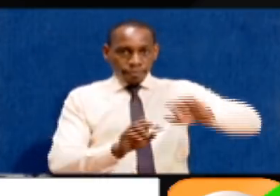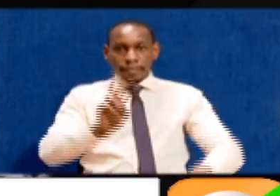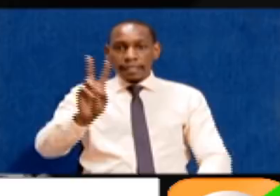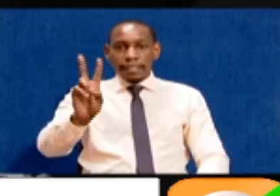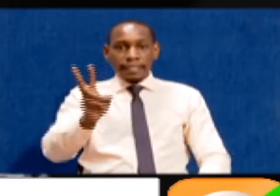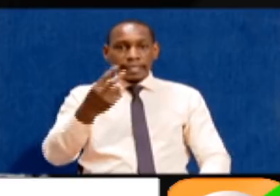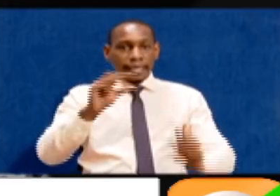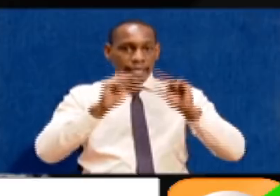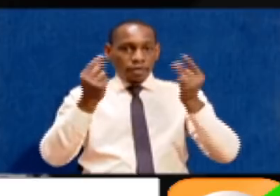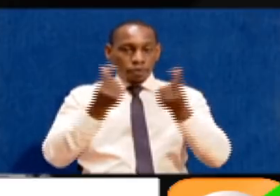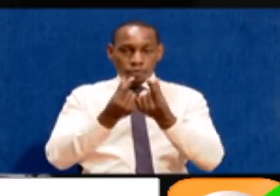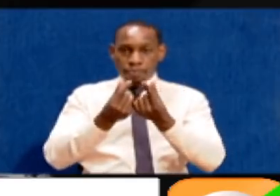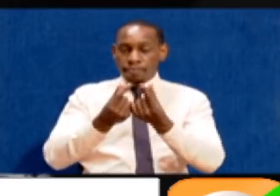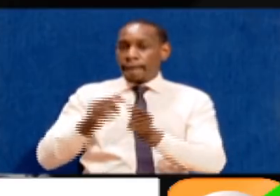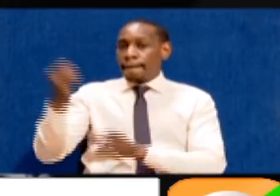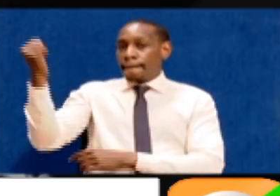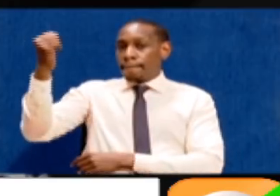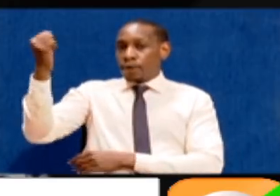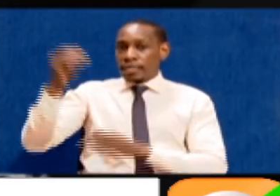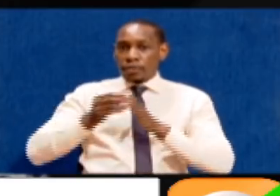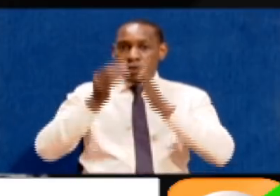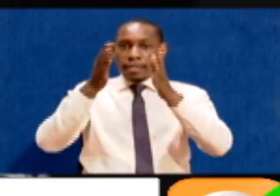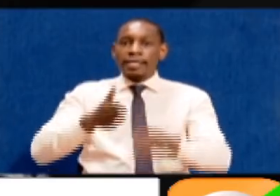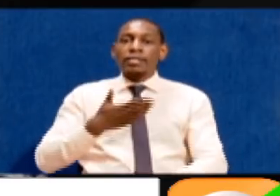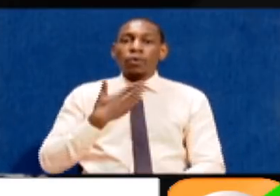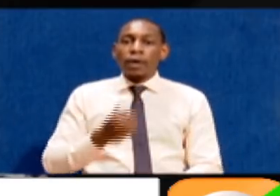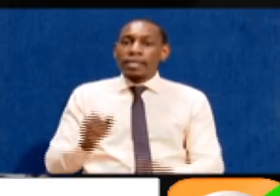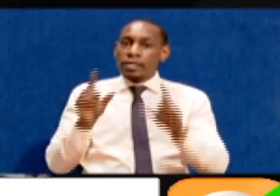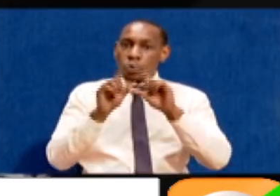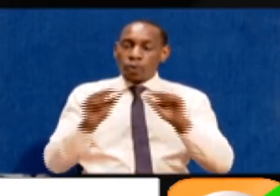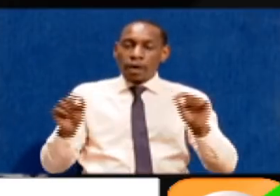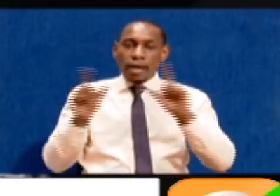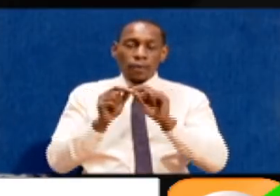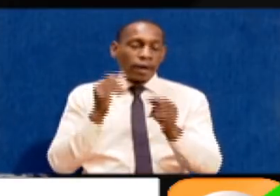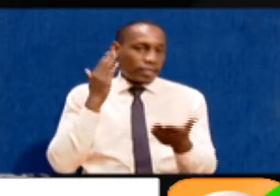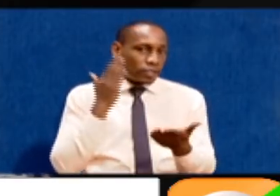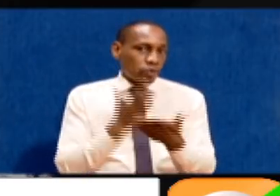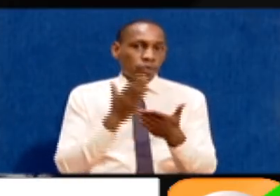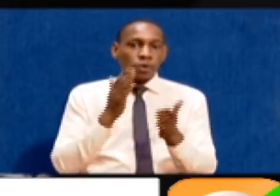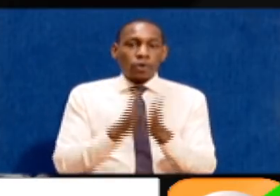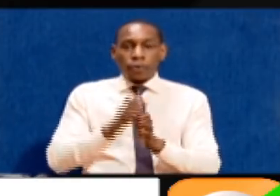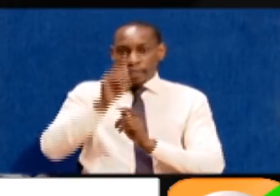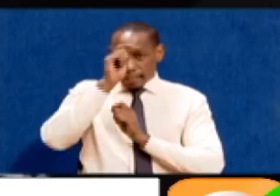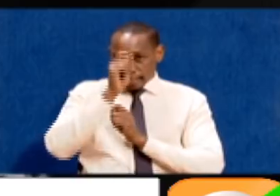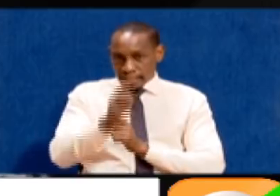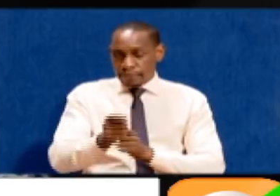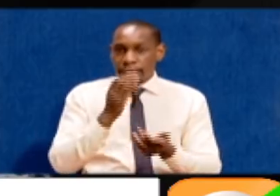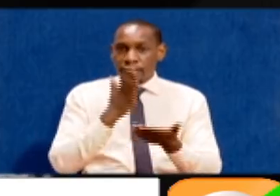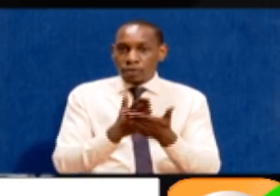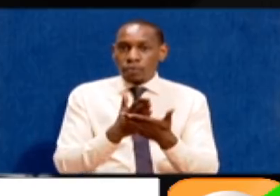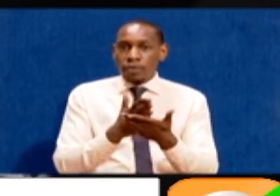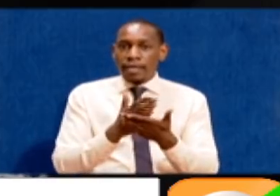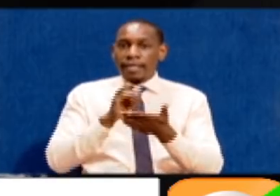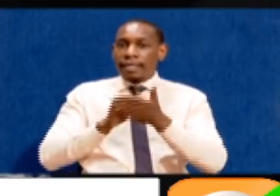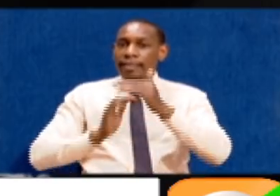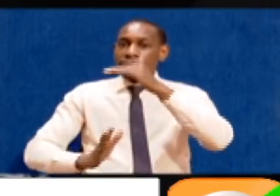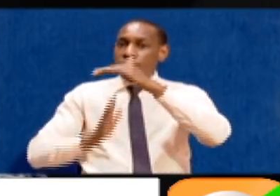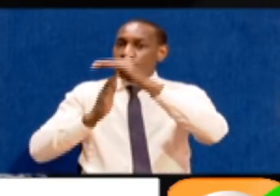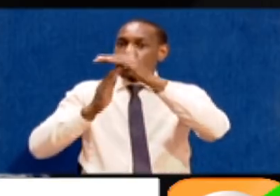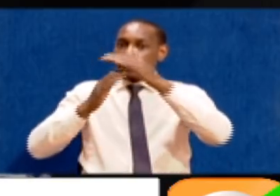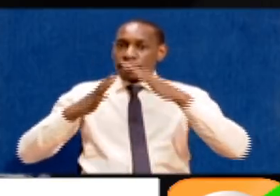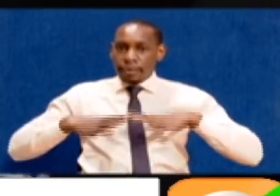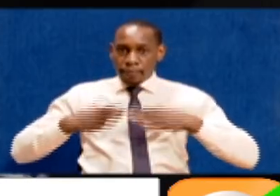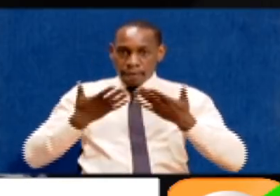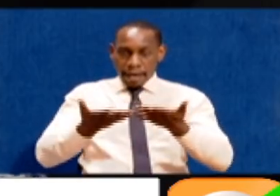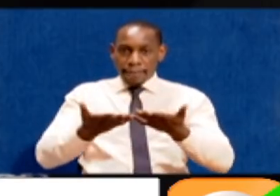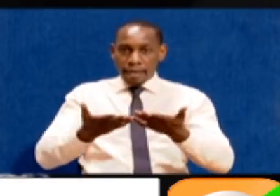must talk to is our political leaders. And I want to say this with all sincerity and due respect to the highest people